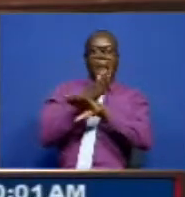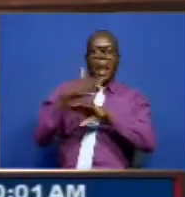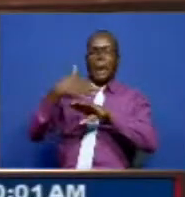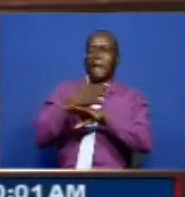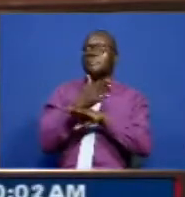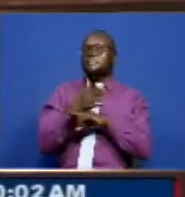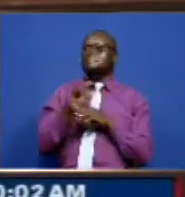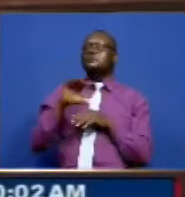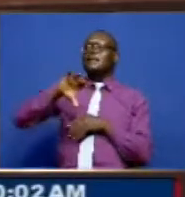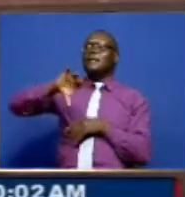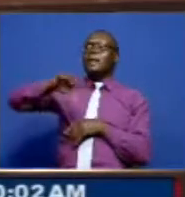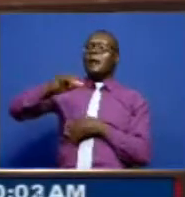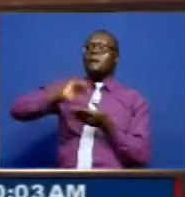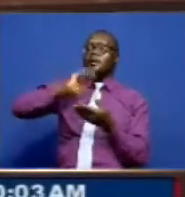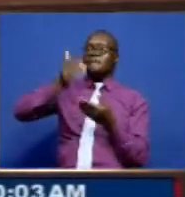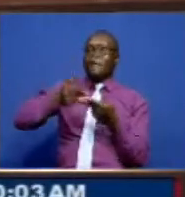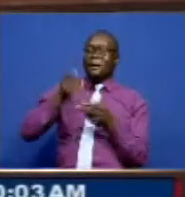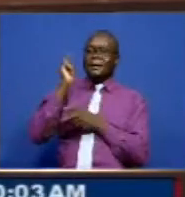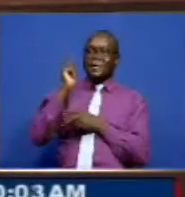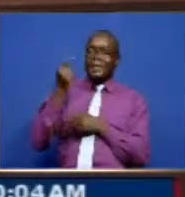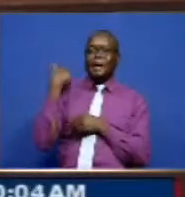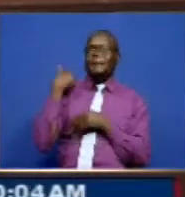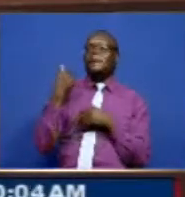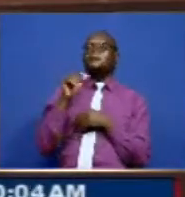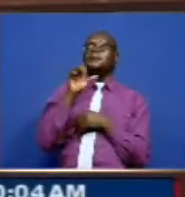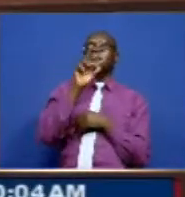Number 6, tender number